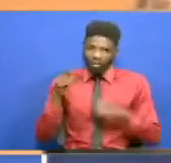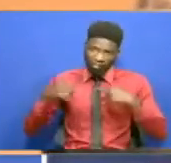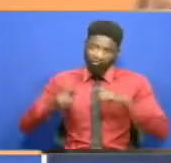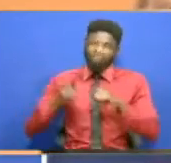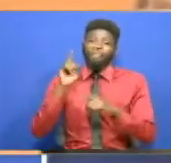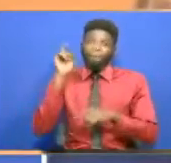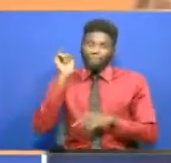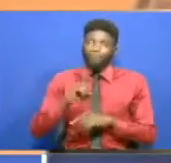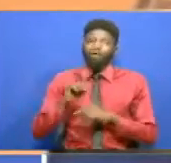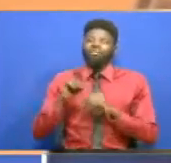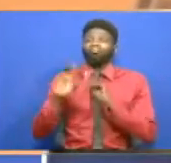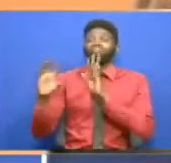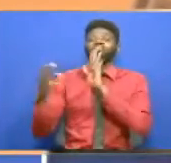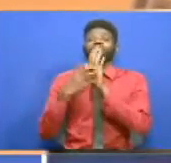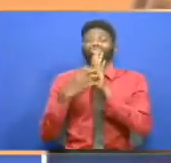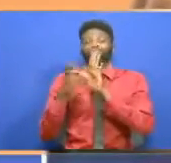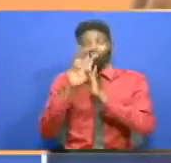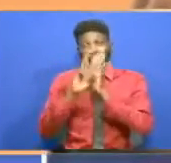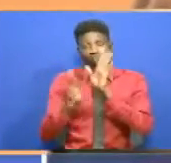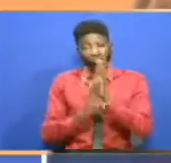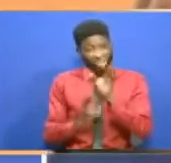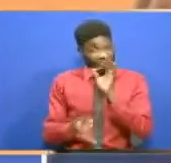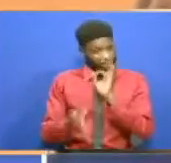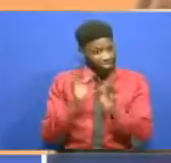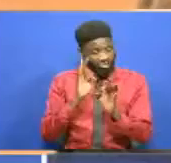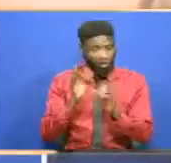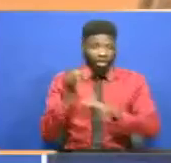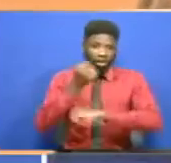the regulation, failure of which